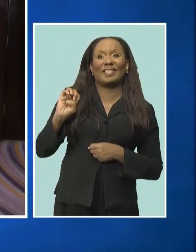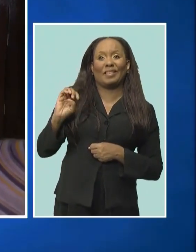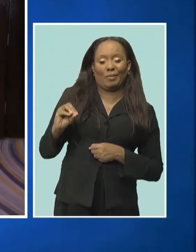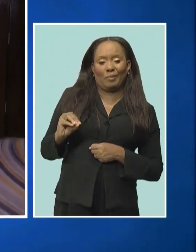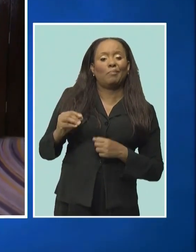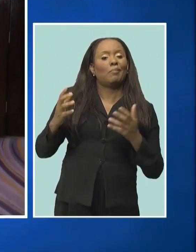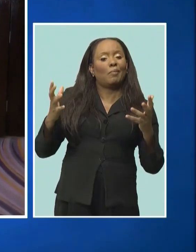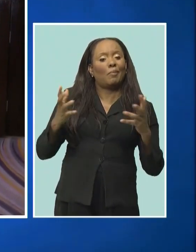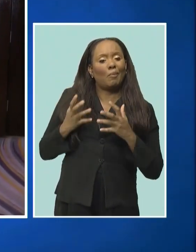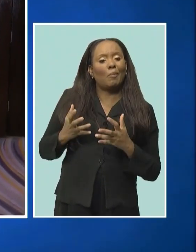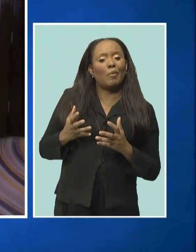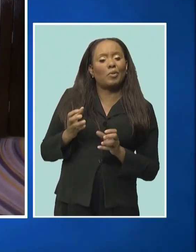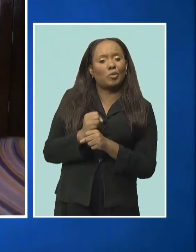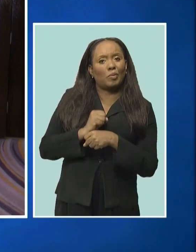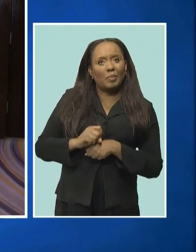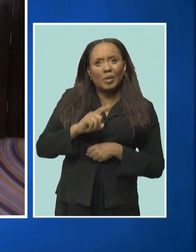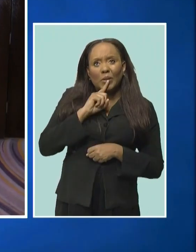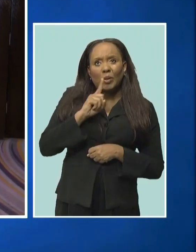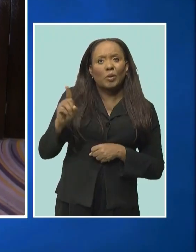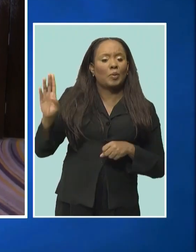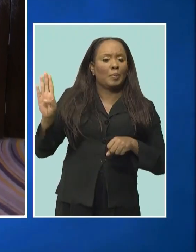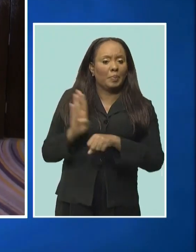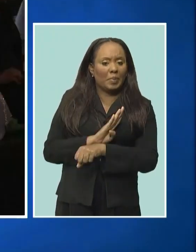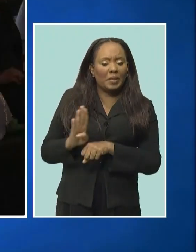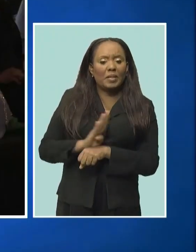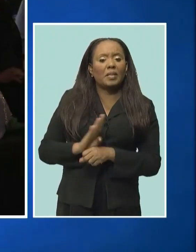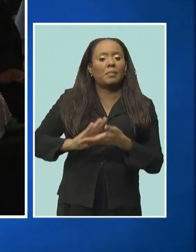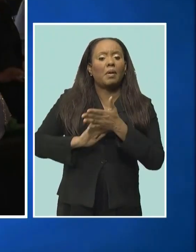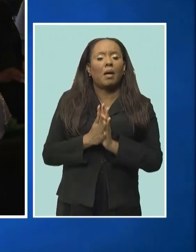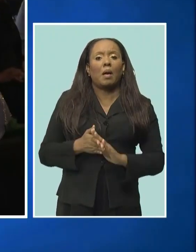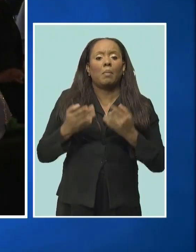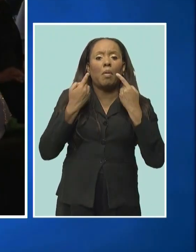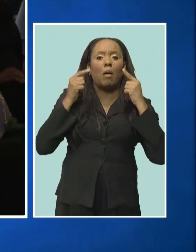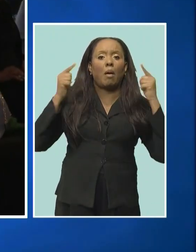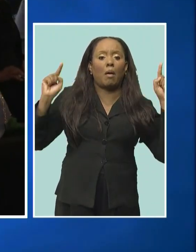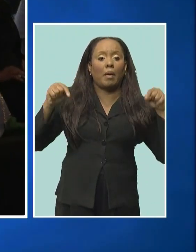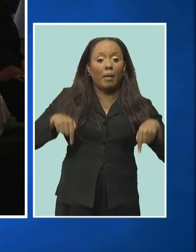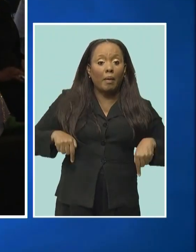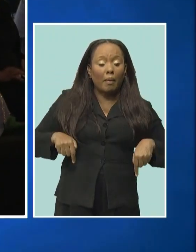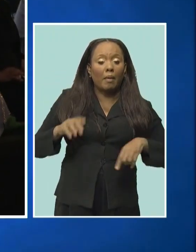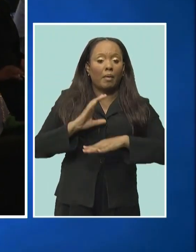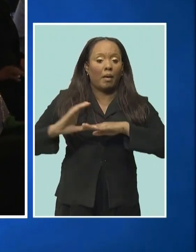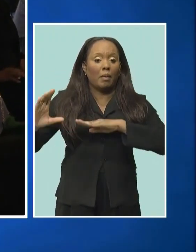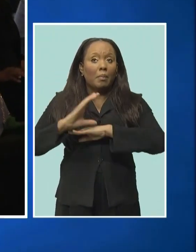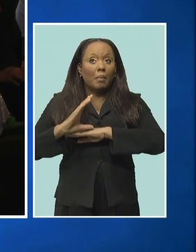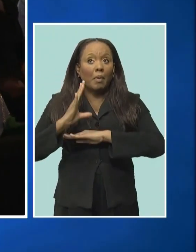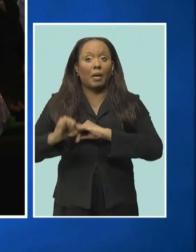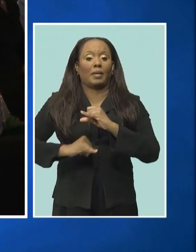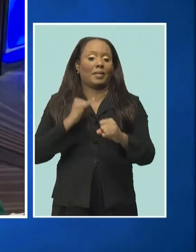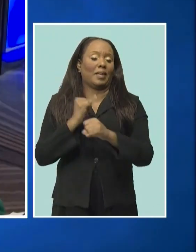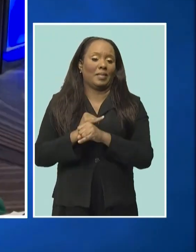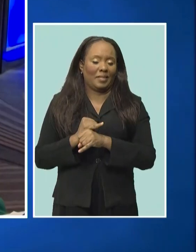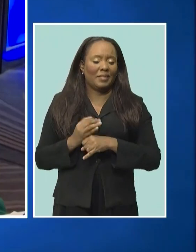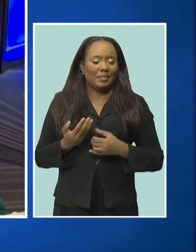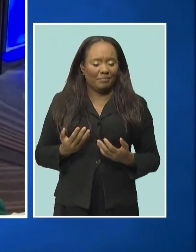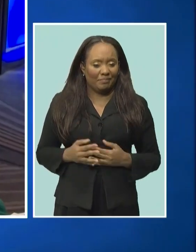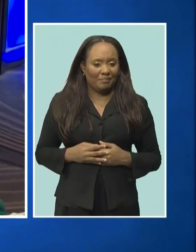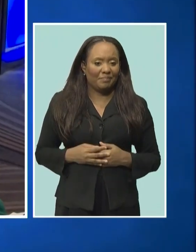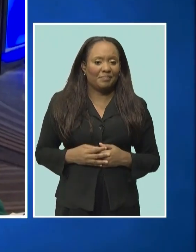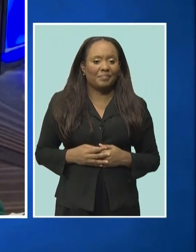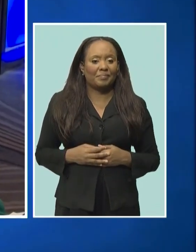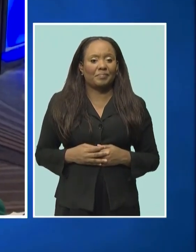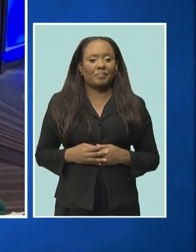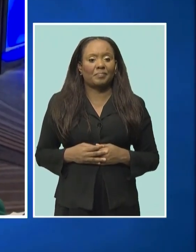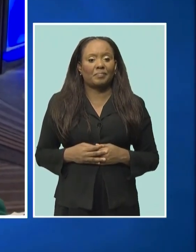to creating the enabling environment for businesses to thrive locally, regionally, and internationally. Wendy Burt,